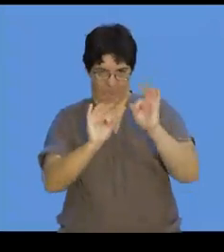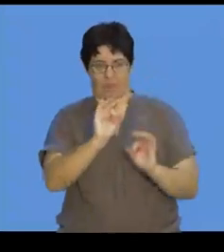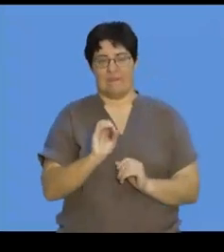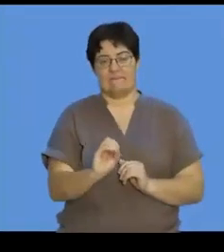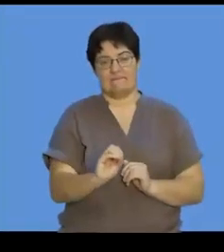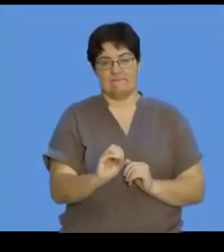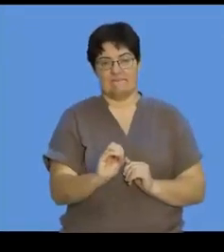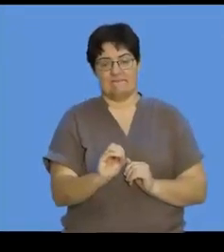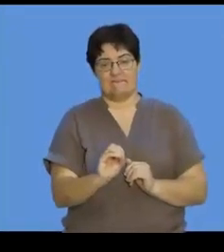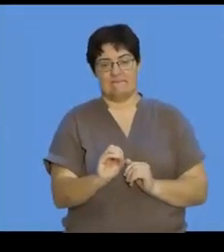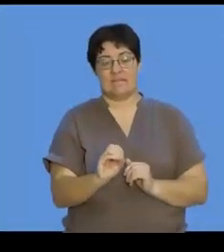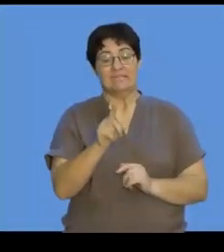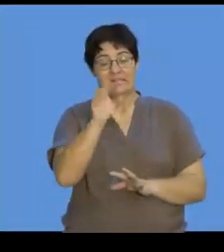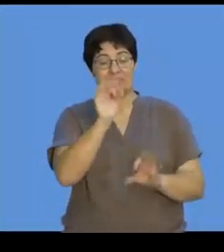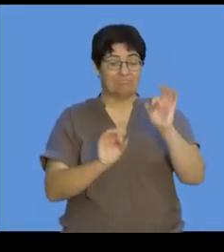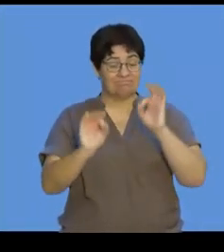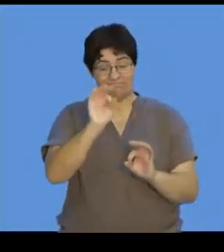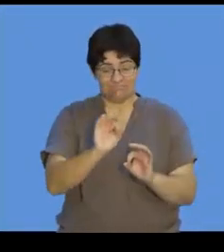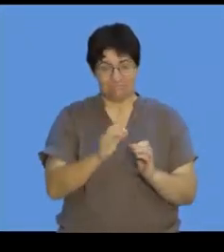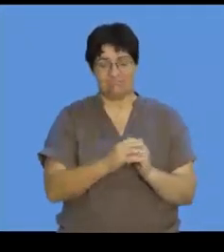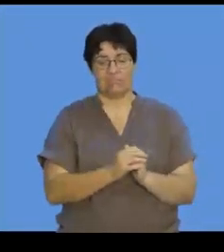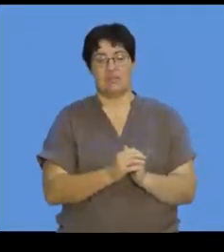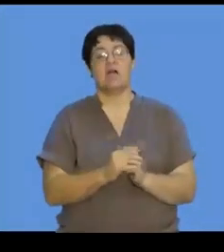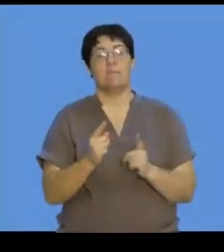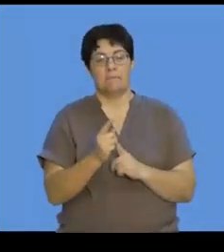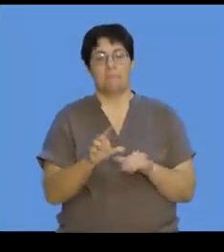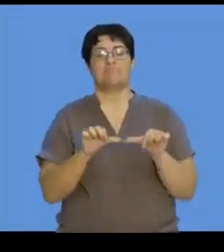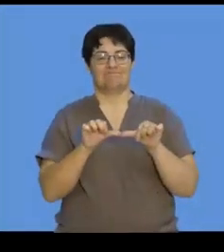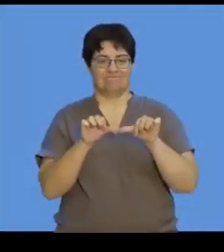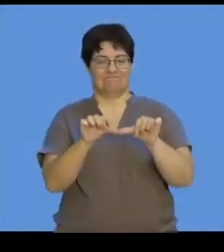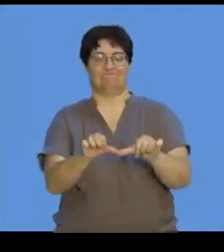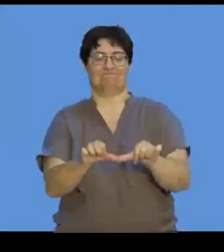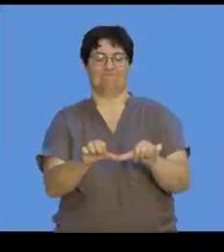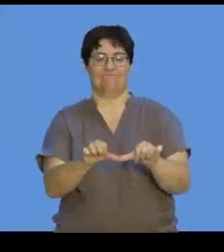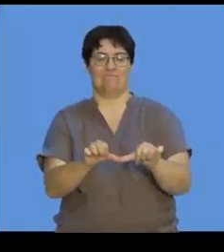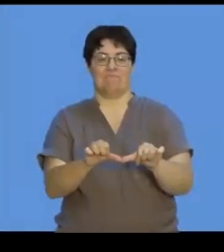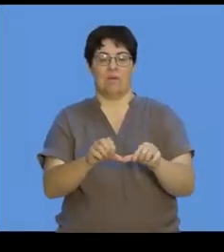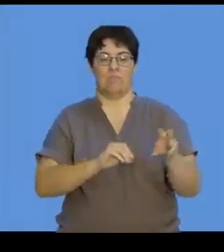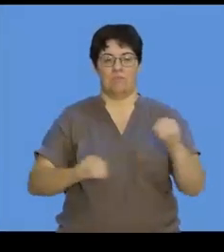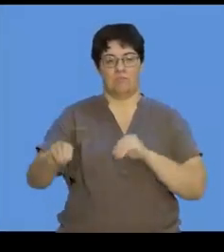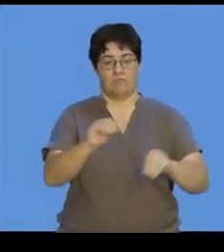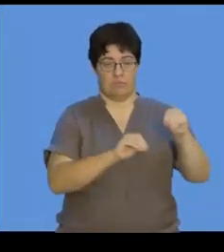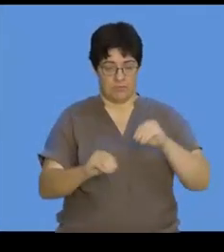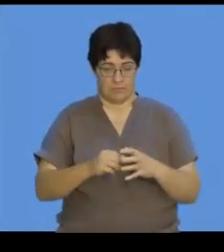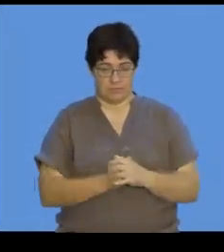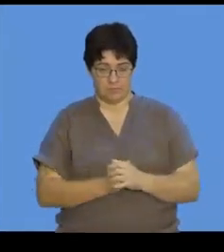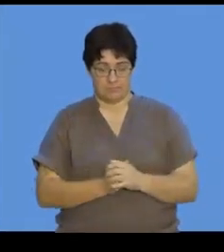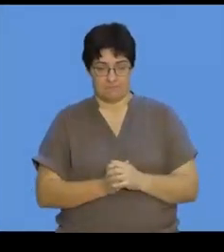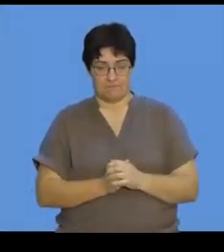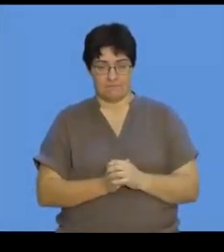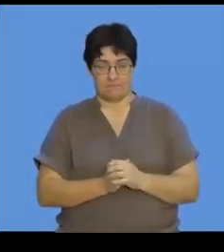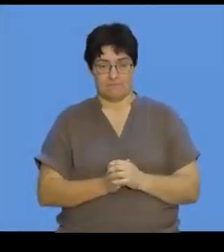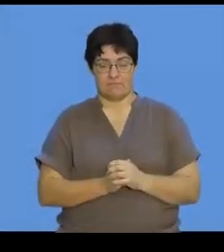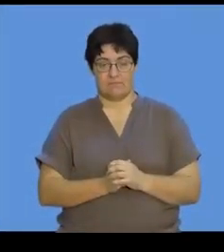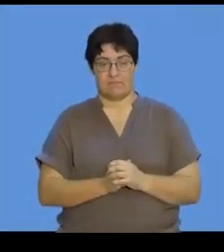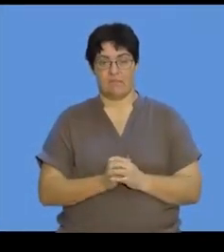Okay, and also these particles are actually in a constant state of motion. But now, with respect to the